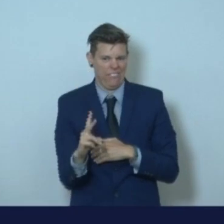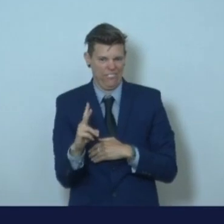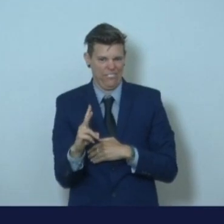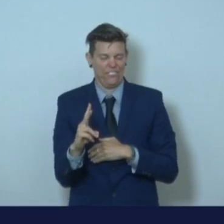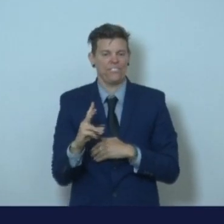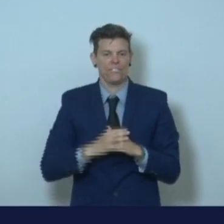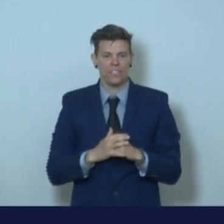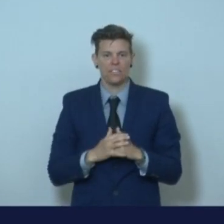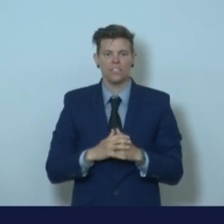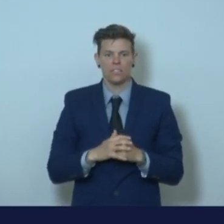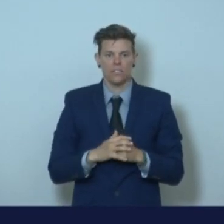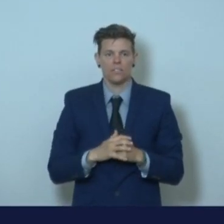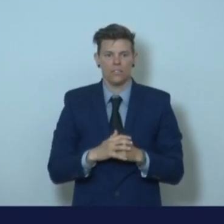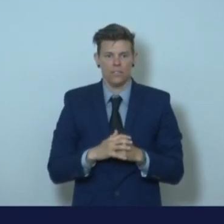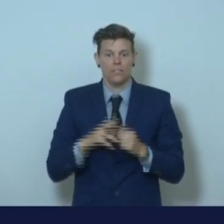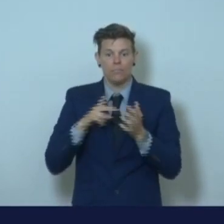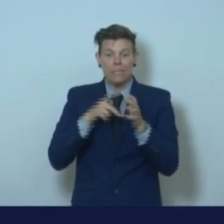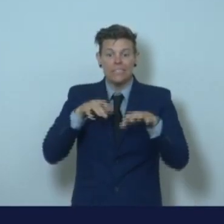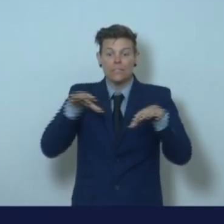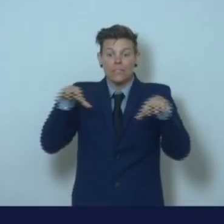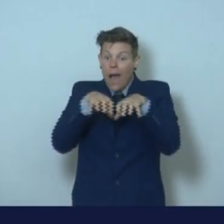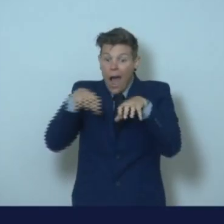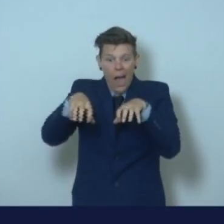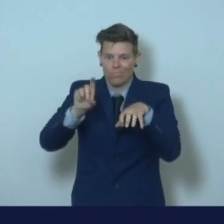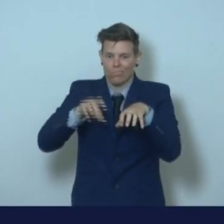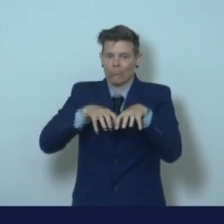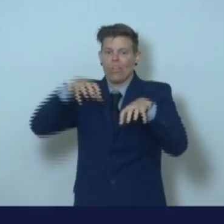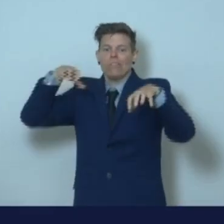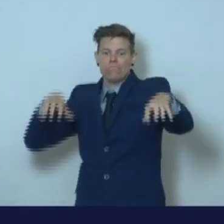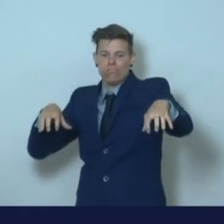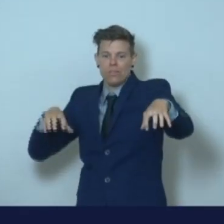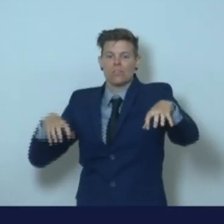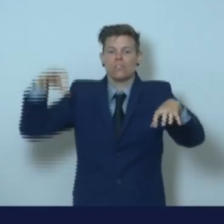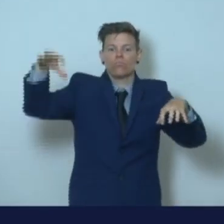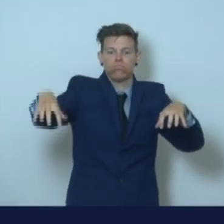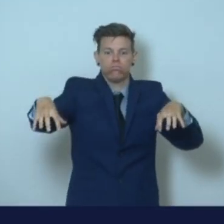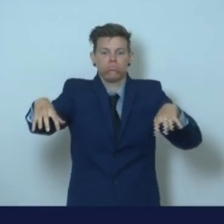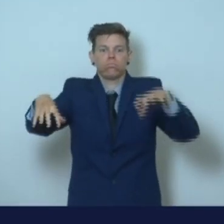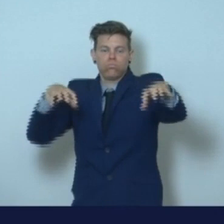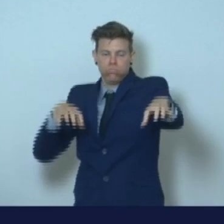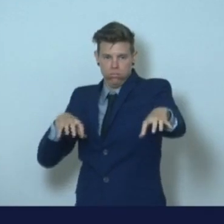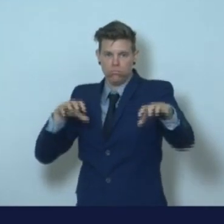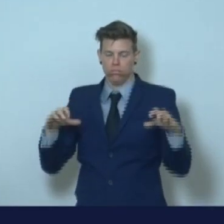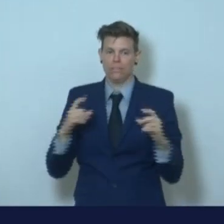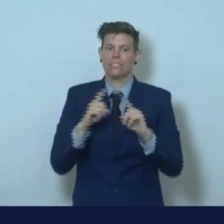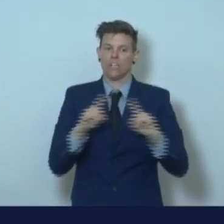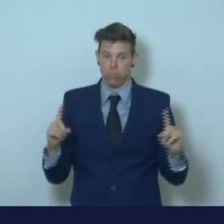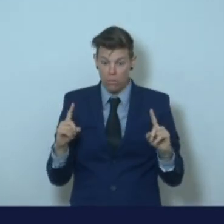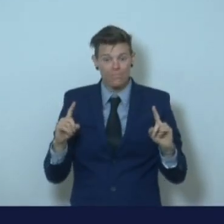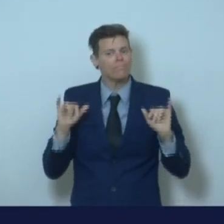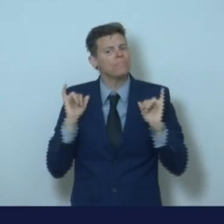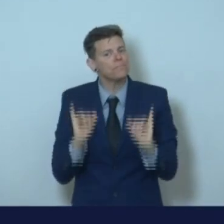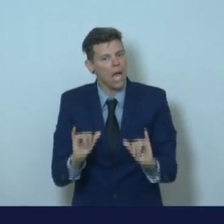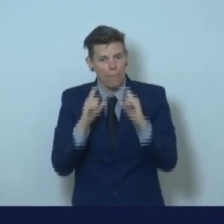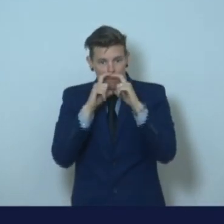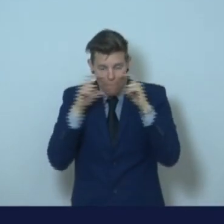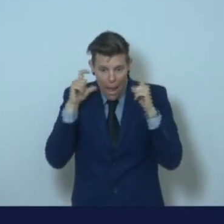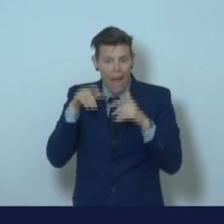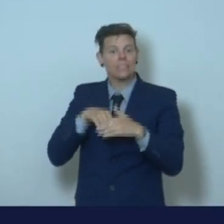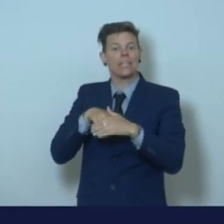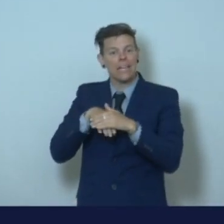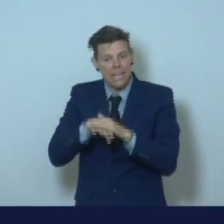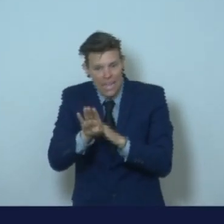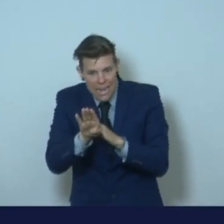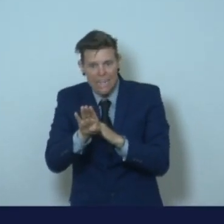feet apart, individuals, right? Social distancing. We want you to wear a mask when you go to a brewery in the same way